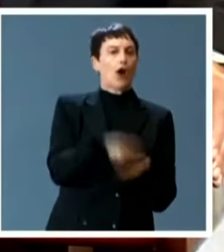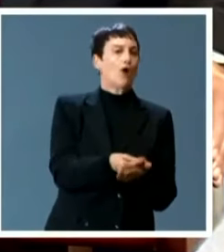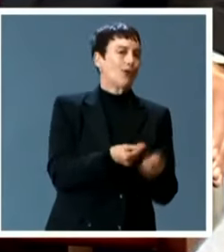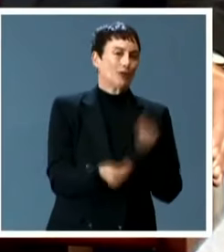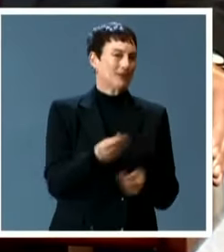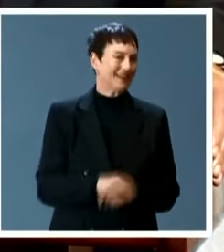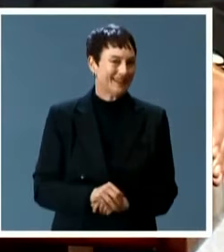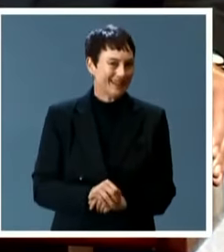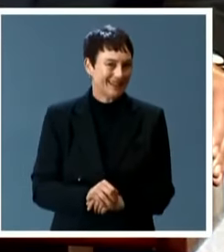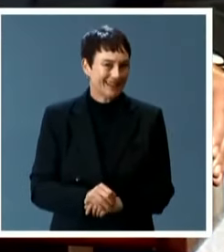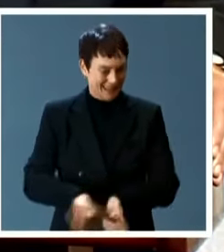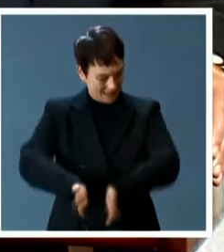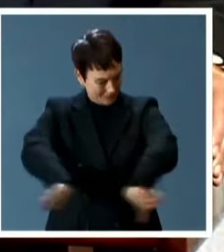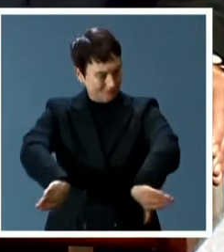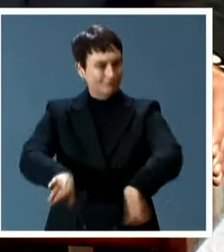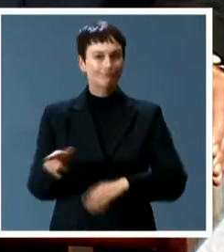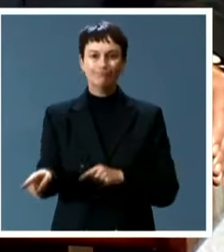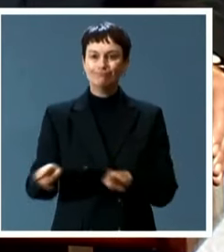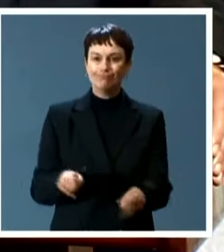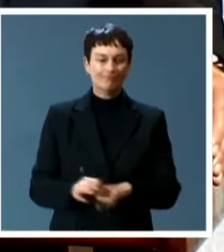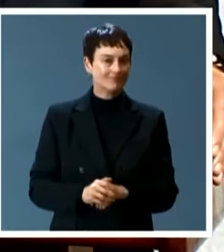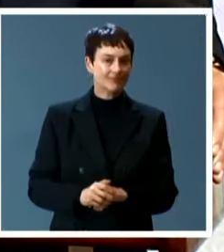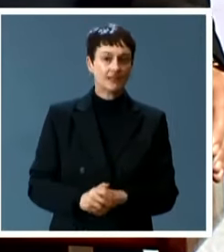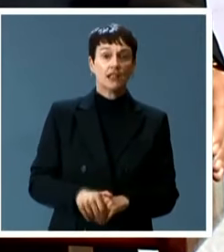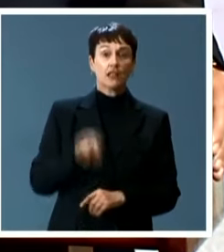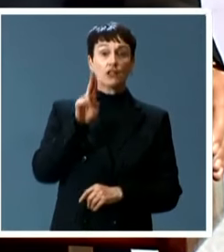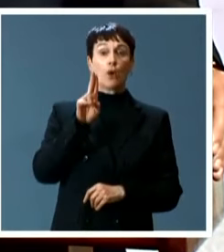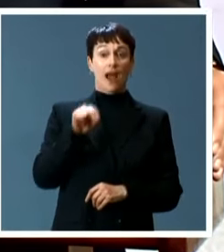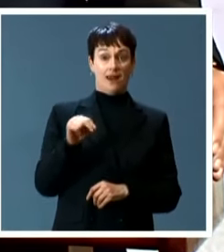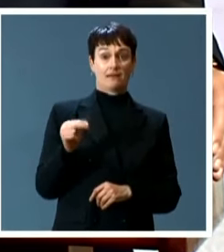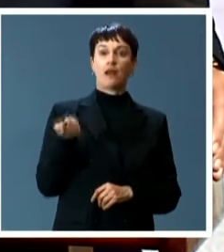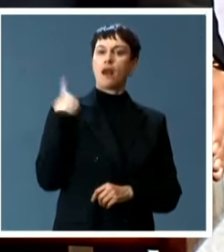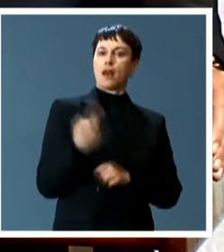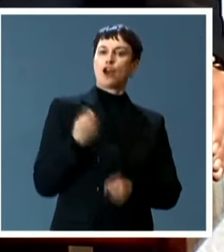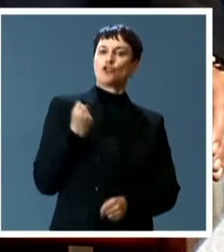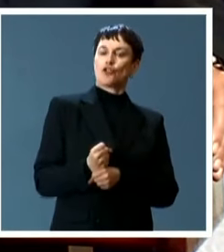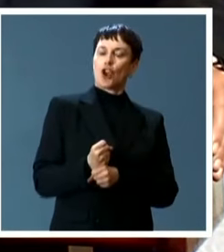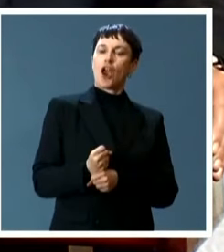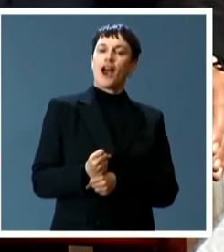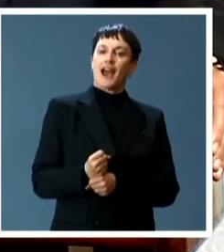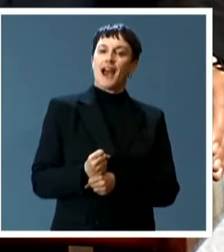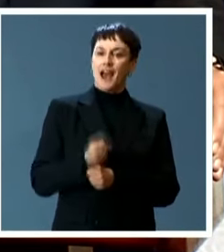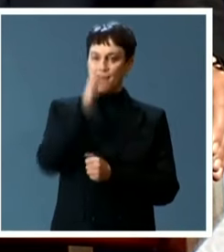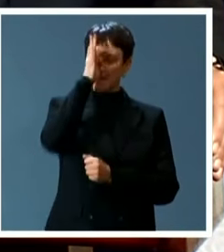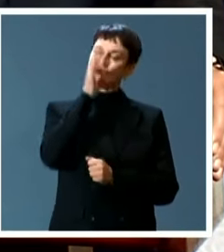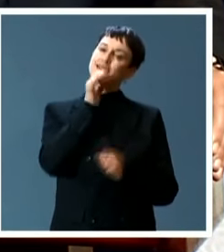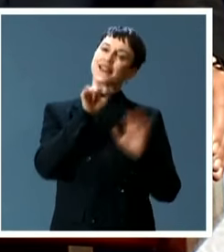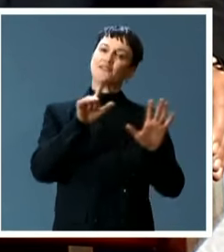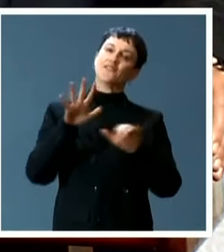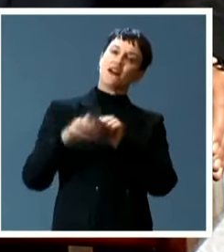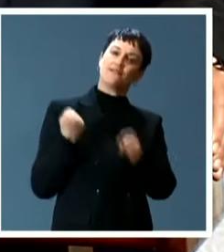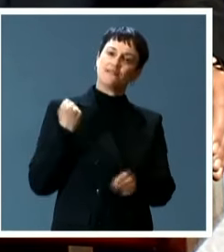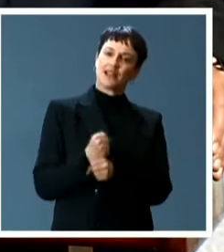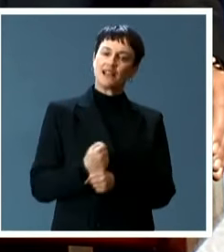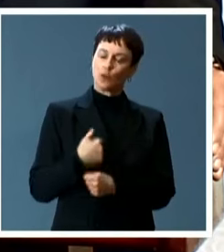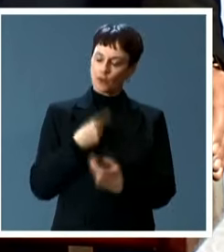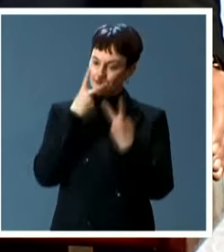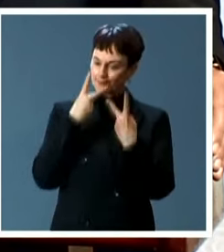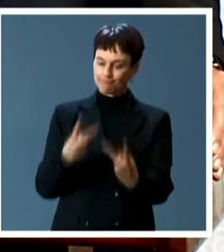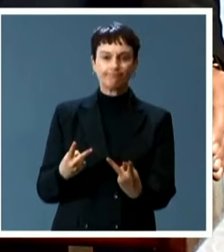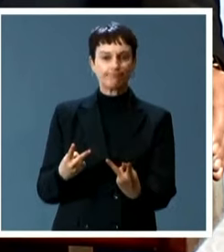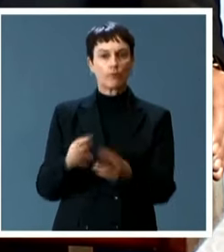consultation process around the 75th anniversary of the United Nations has made clear that people want a global governance system that delivers for